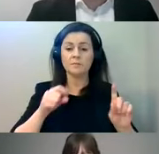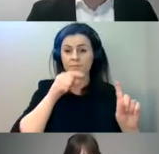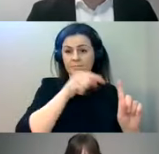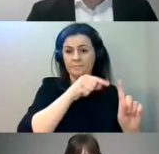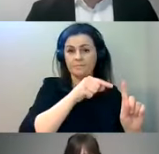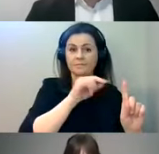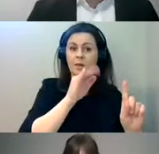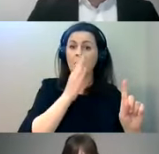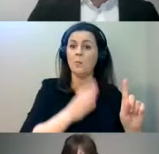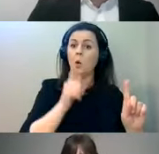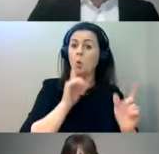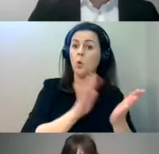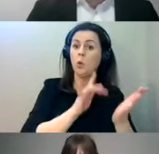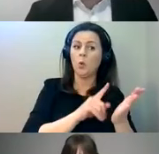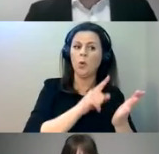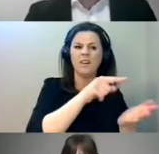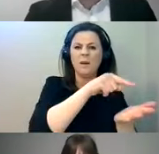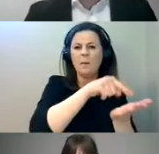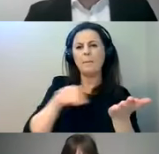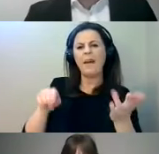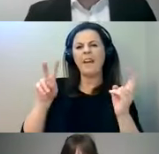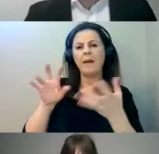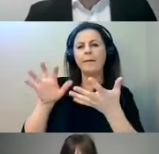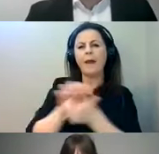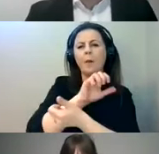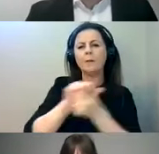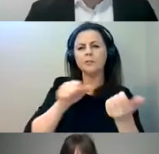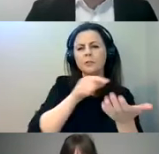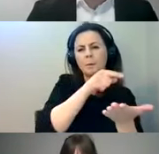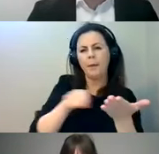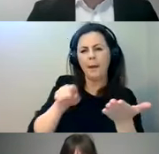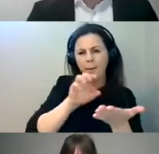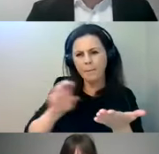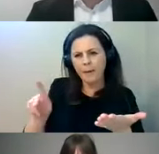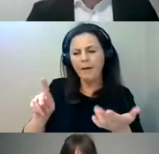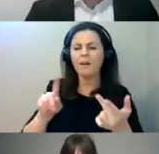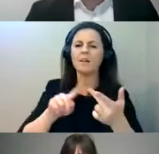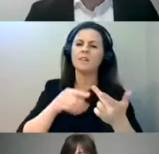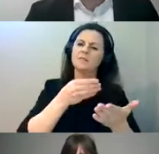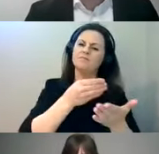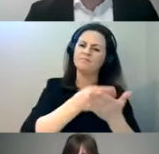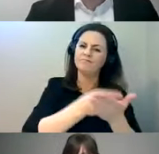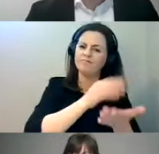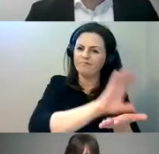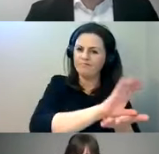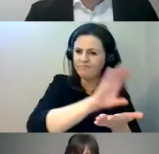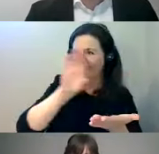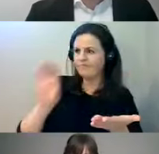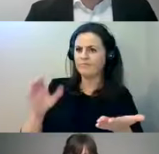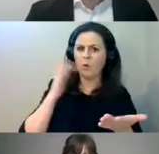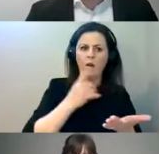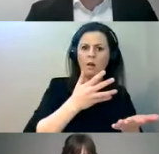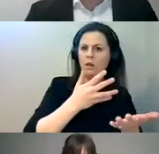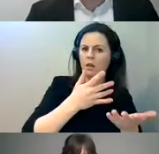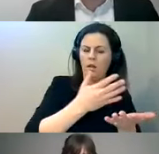the wrongdoer paying damages back to the victim or paying monies back to make up for funds